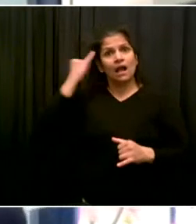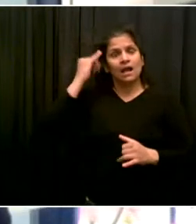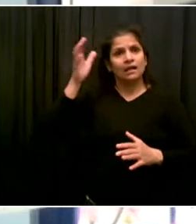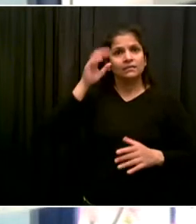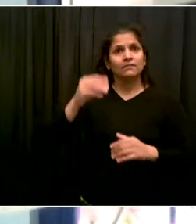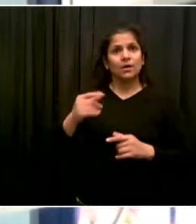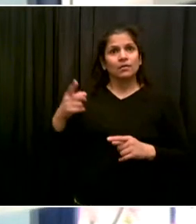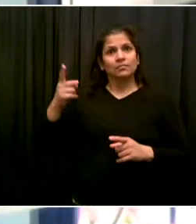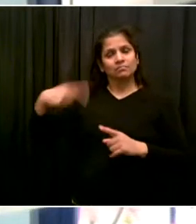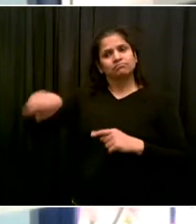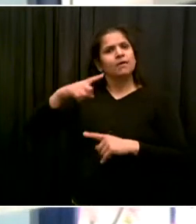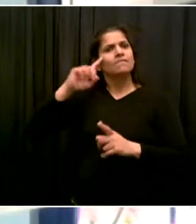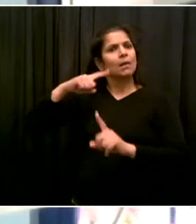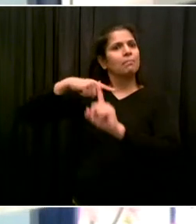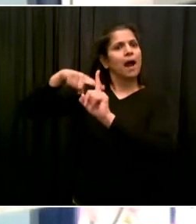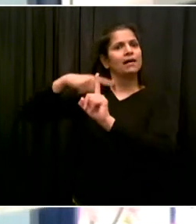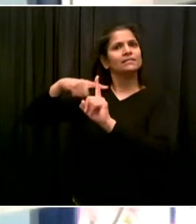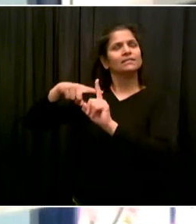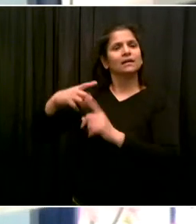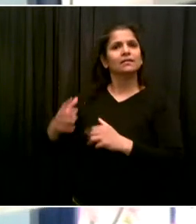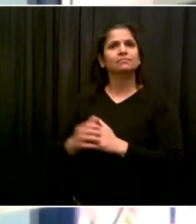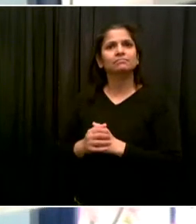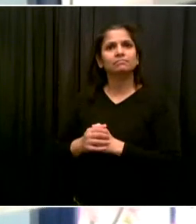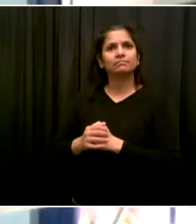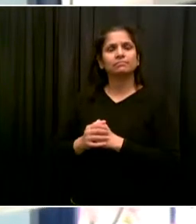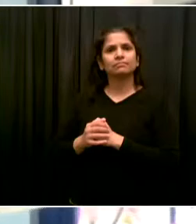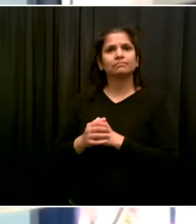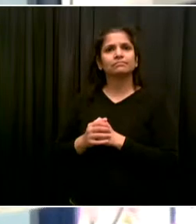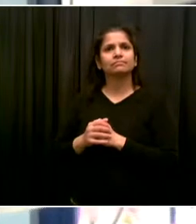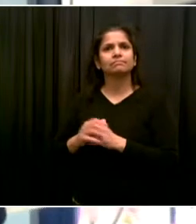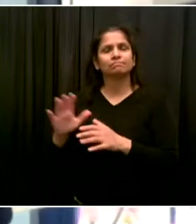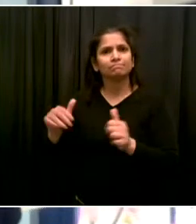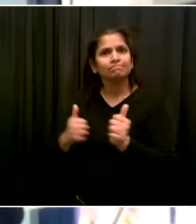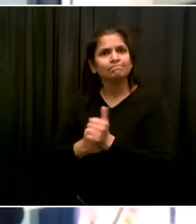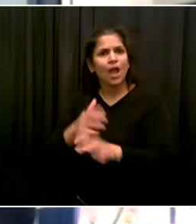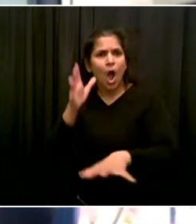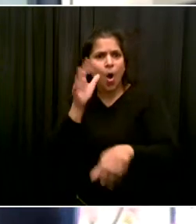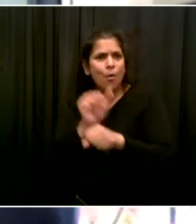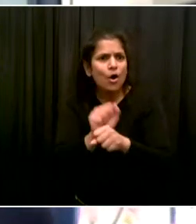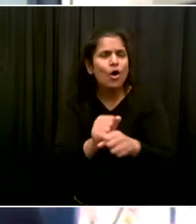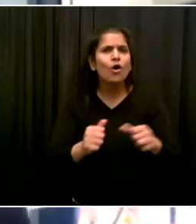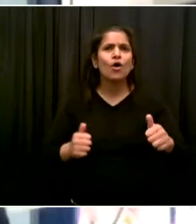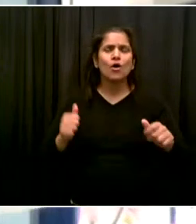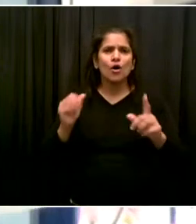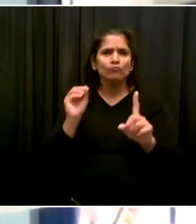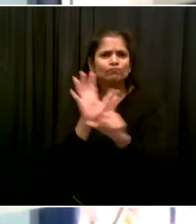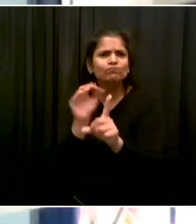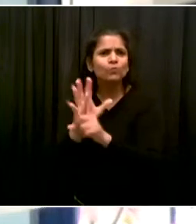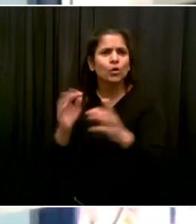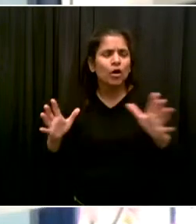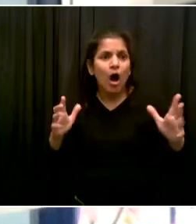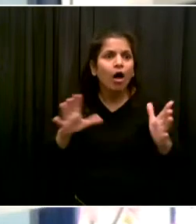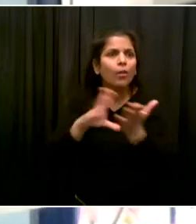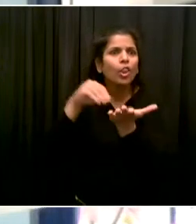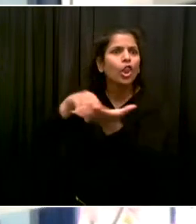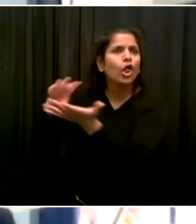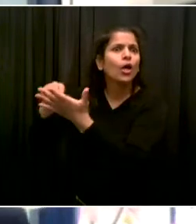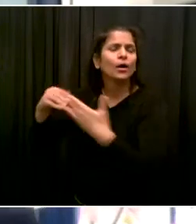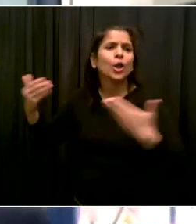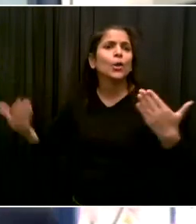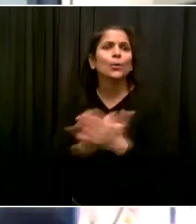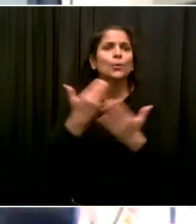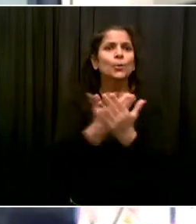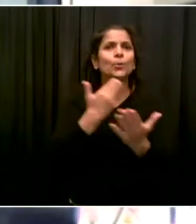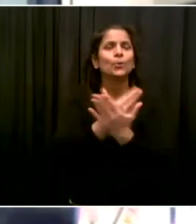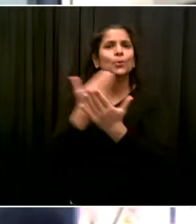organizations across the city and provide countless new opportunities for our children. From learning to play a new instrument and growing their own